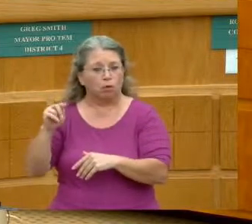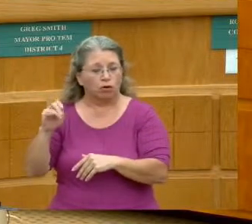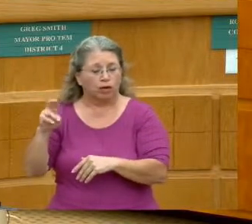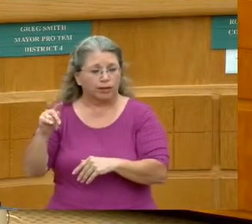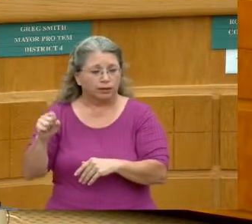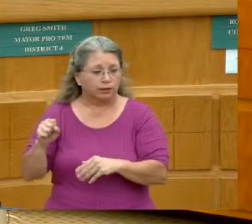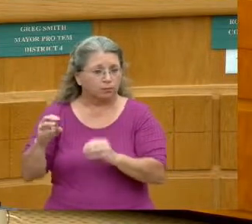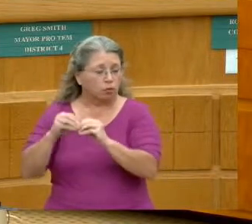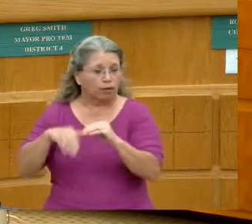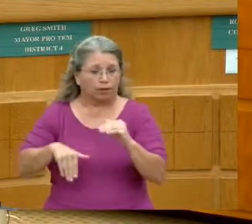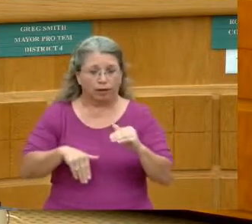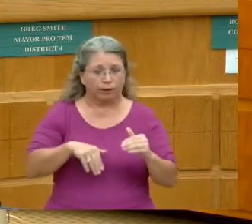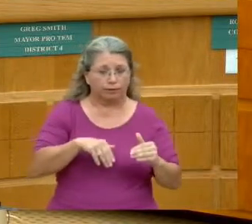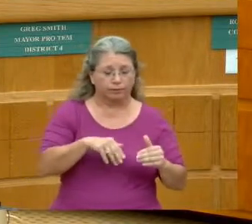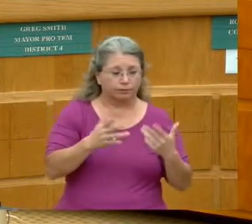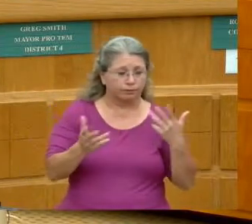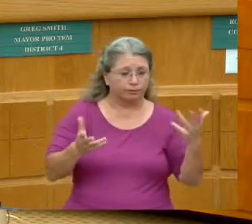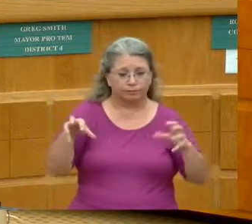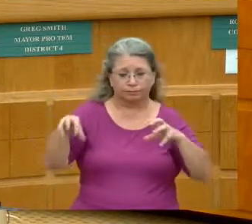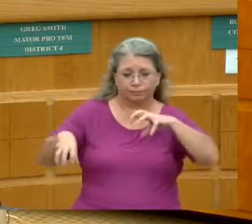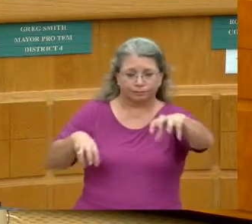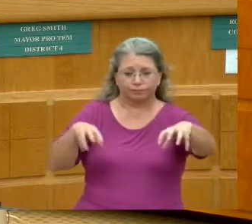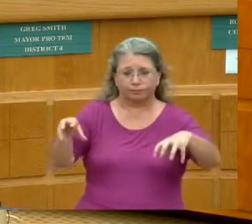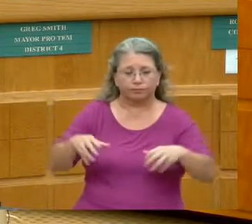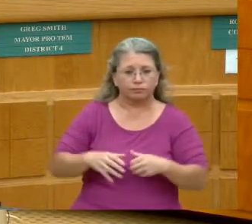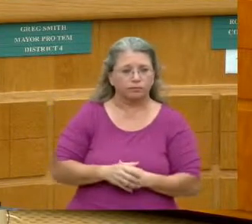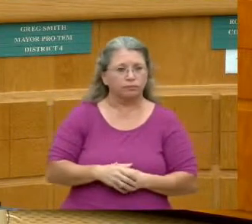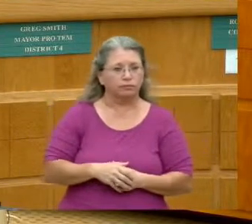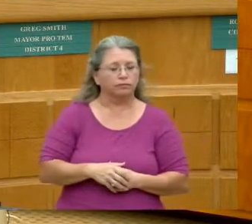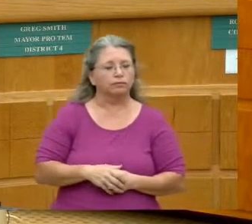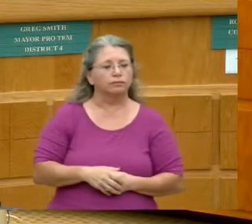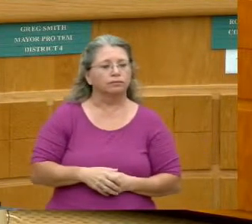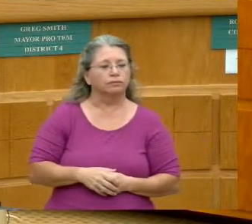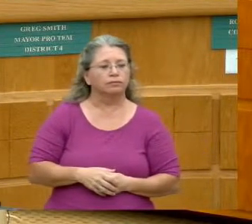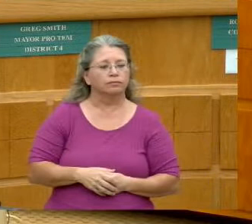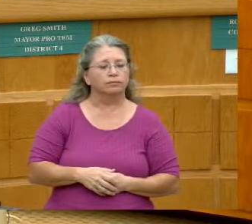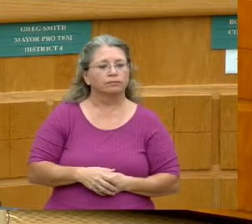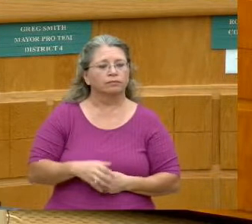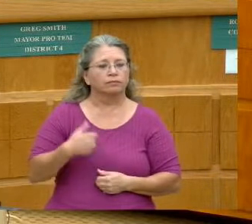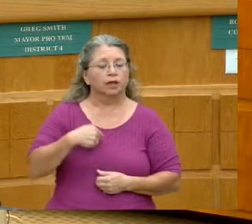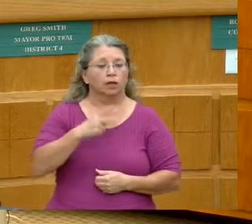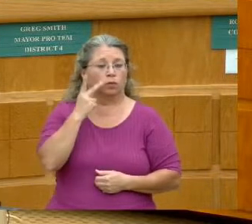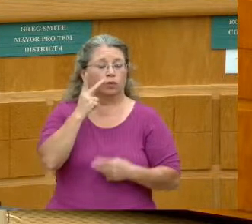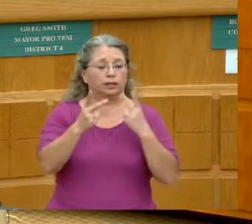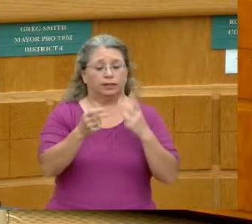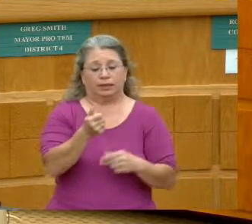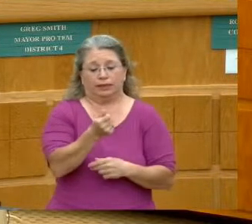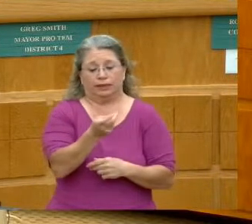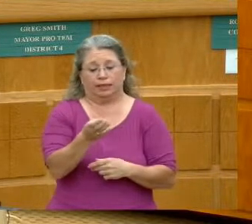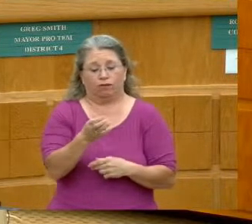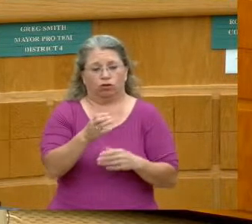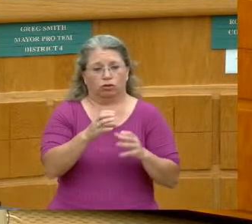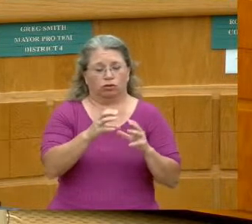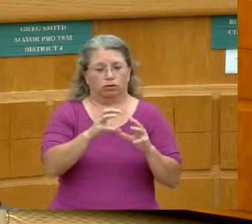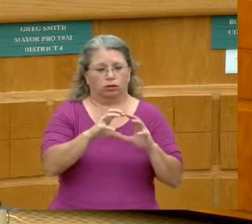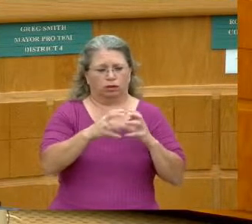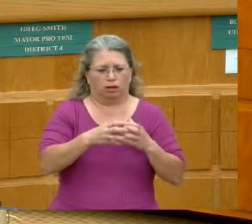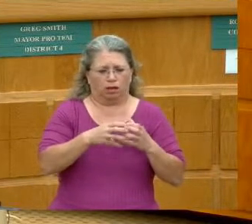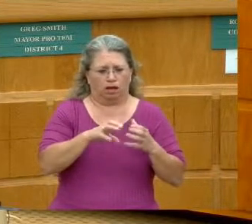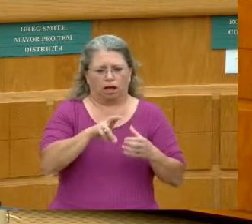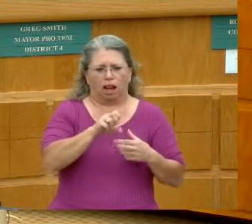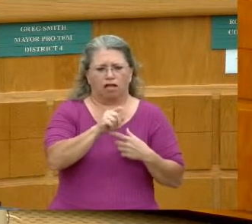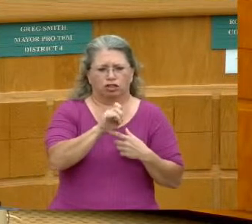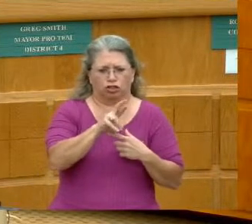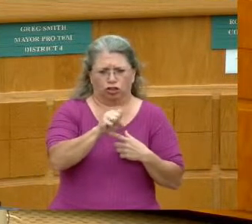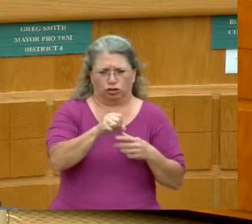So there's several different clusters that we are seeing, and some of them are not even connected to each other. We